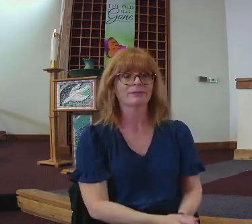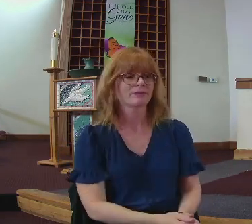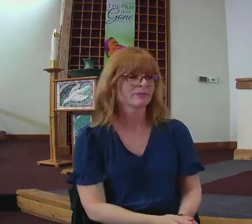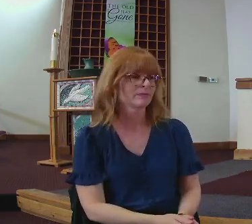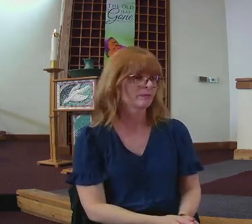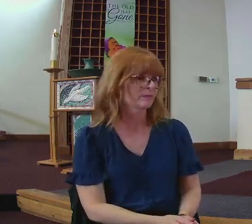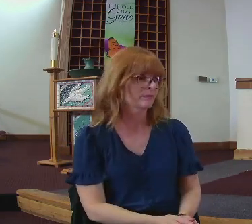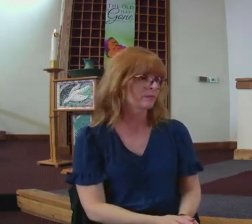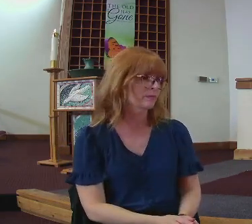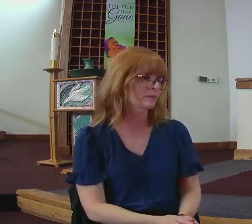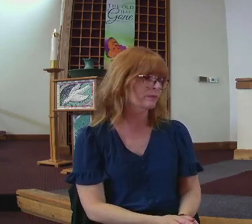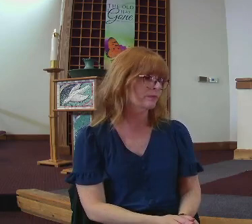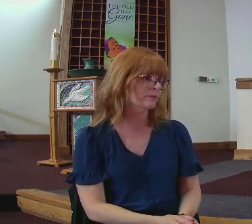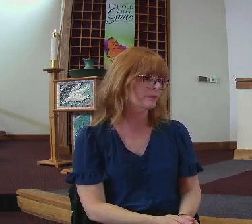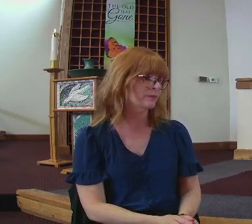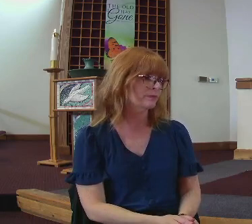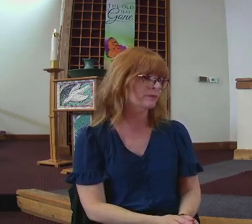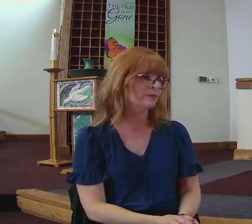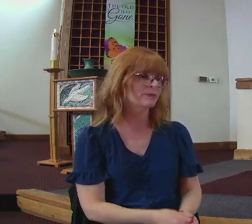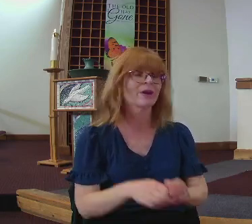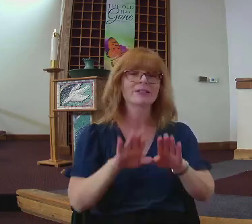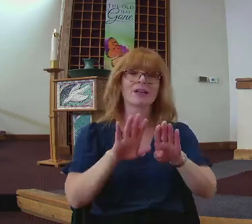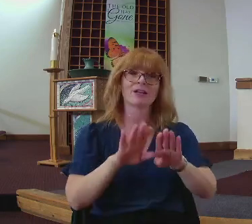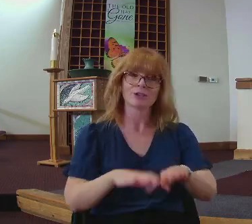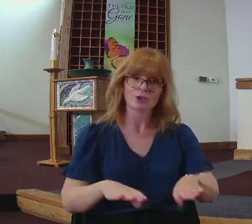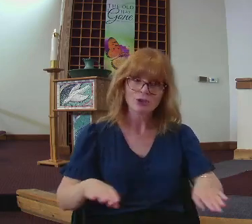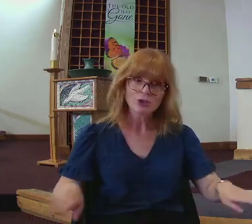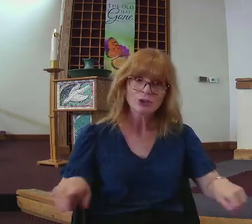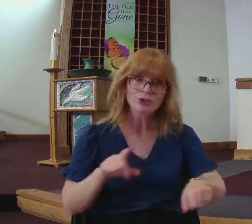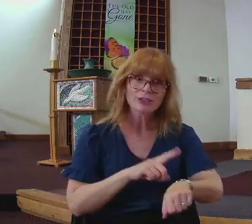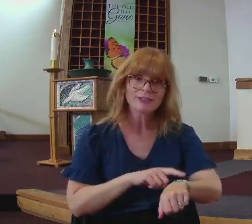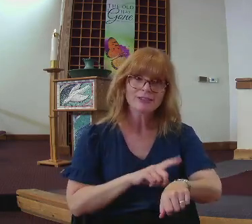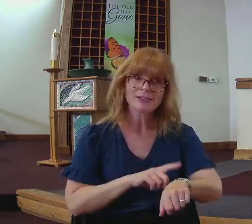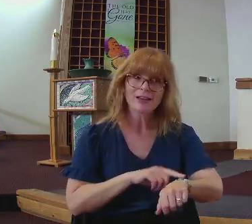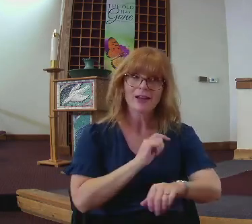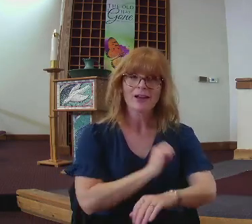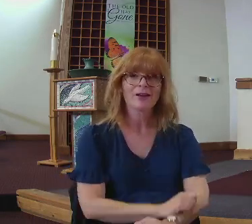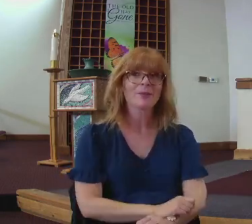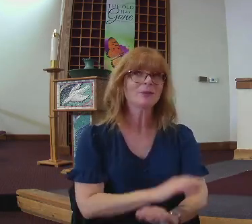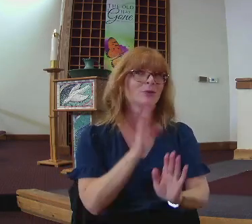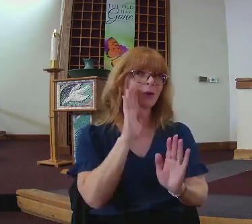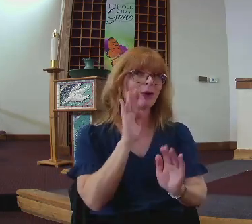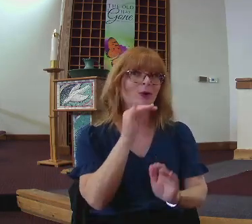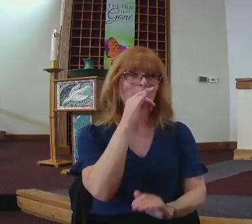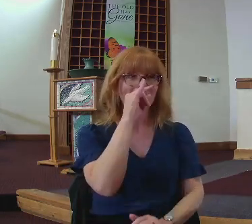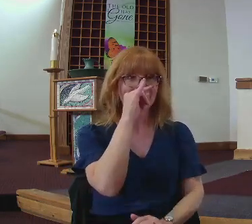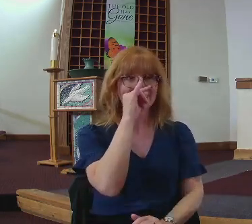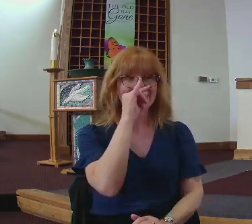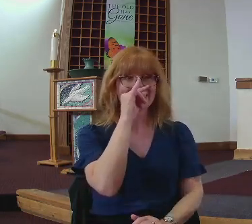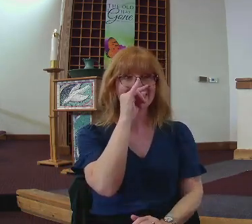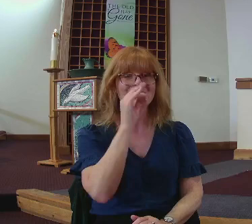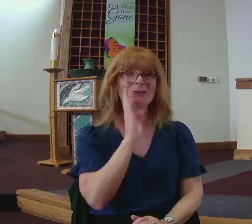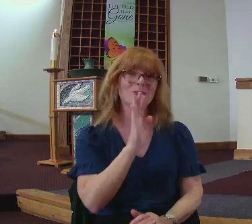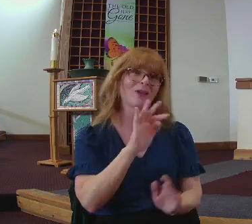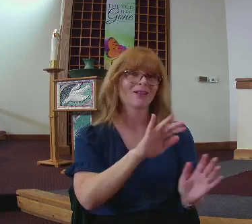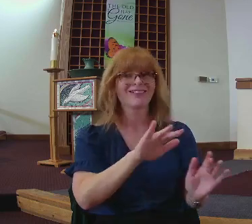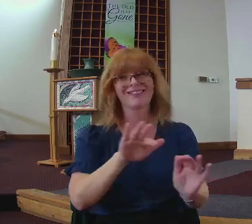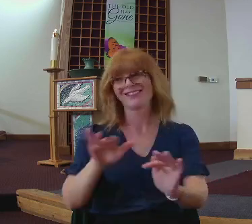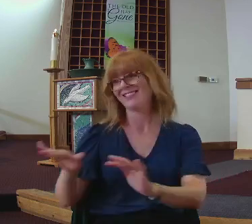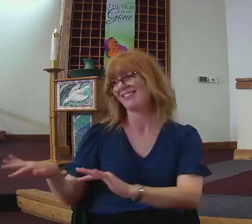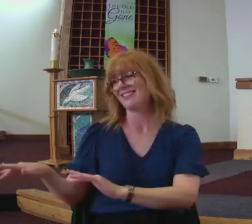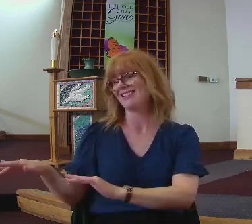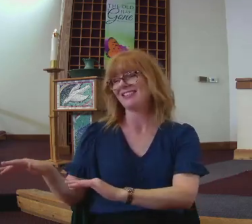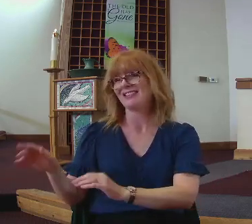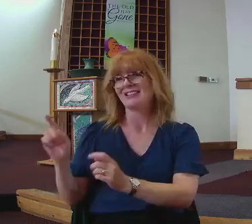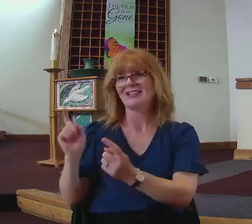Amen. Well, it is children's time, so I hope the kids in the congregation will come forward and meet me